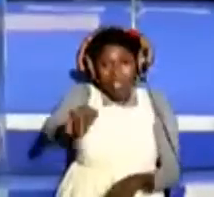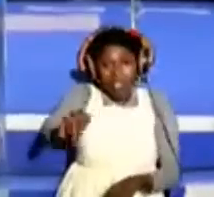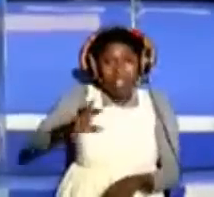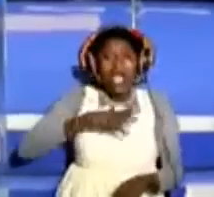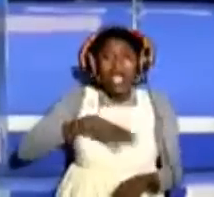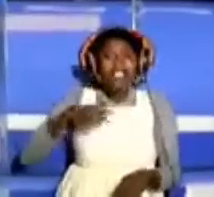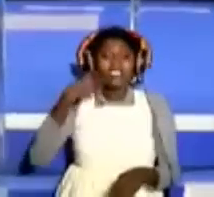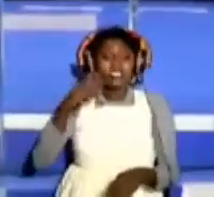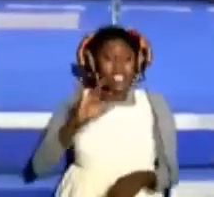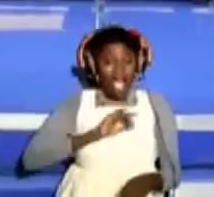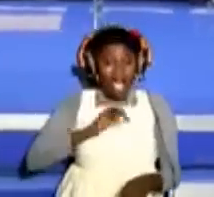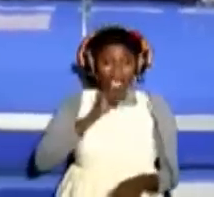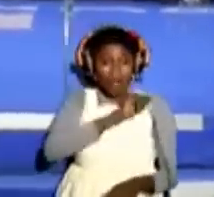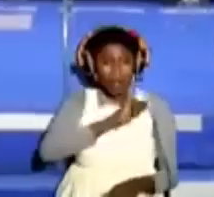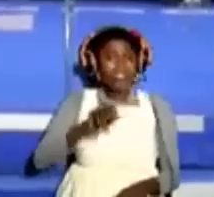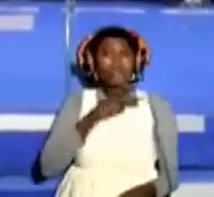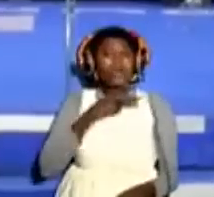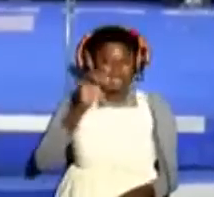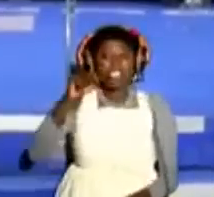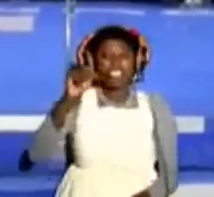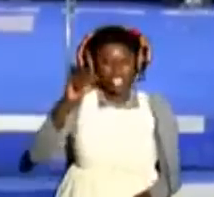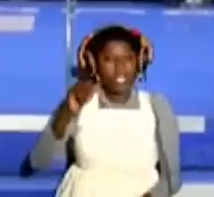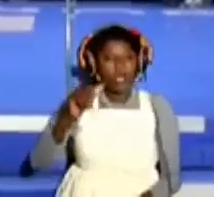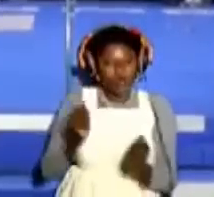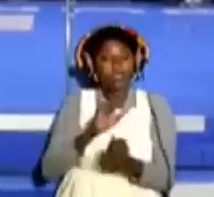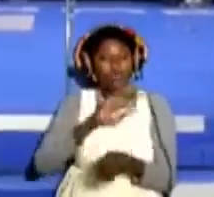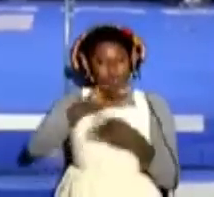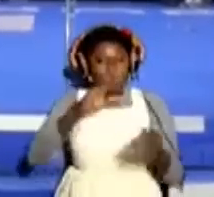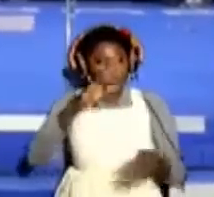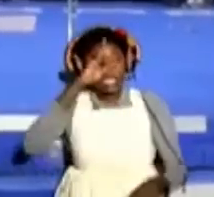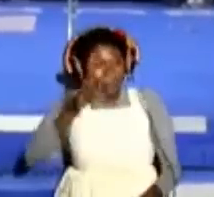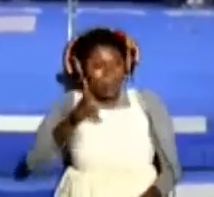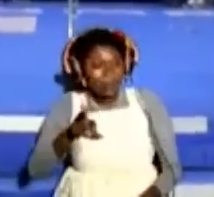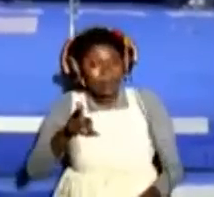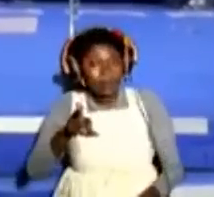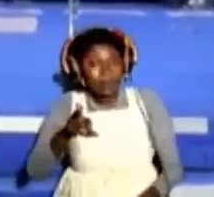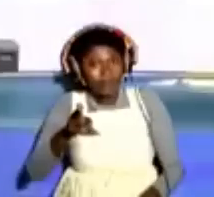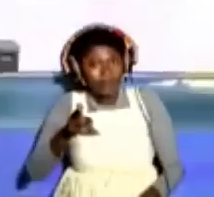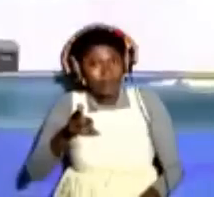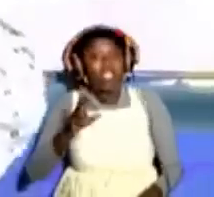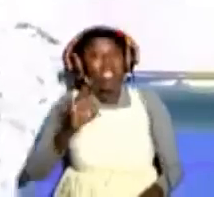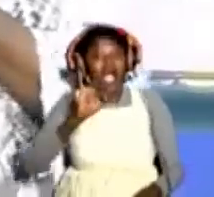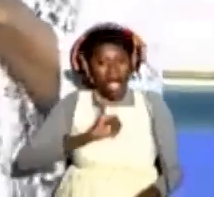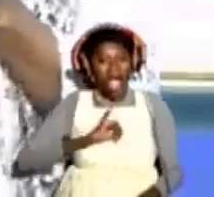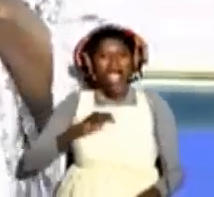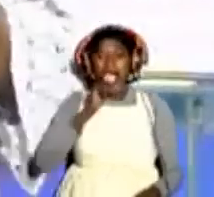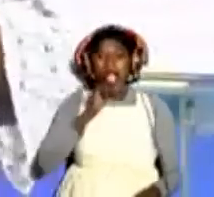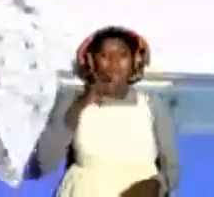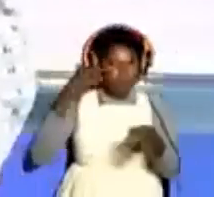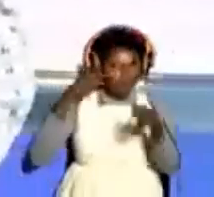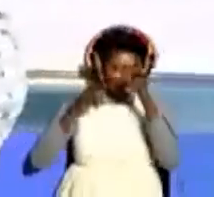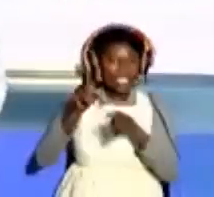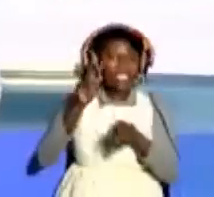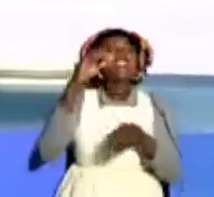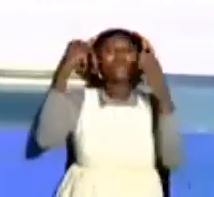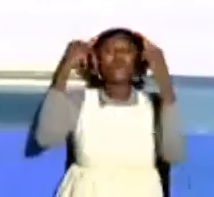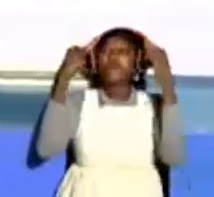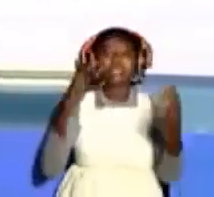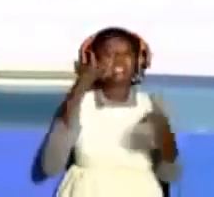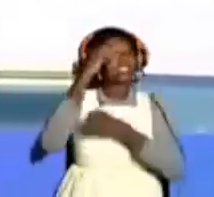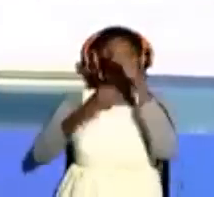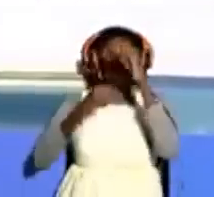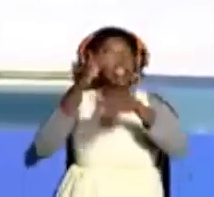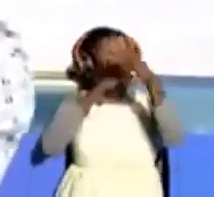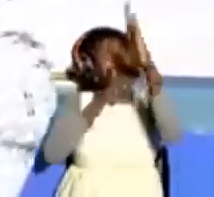He said, you know I'm a man of God. They said, yes, sir, with all respect. you know, I've been prophesying for many years and God has